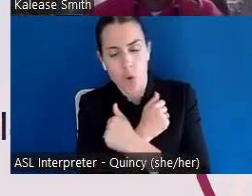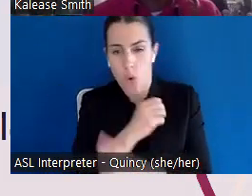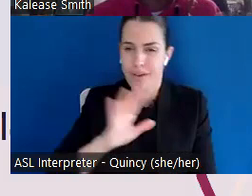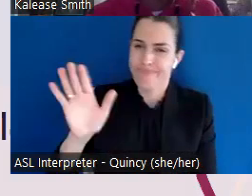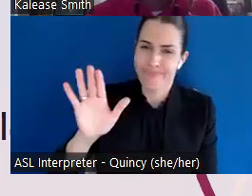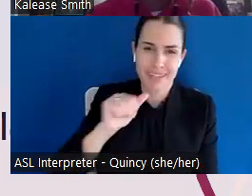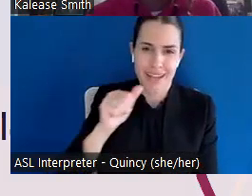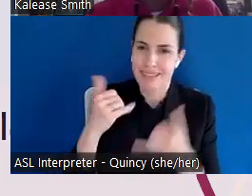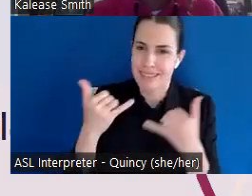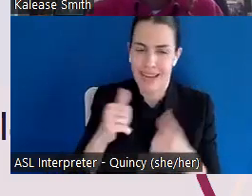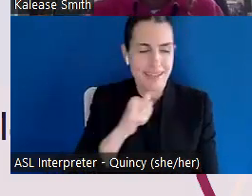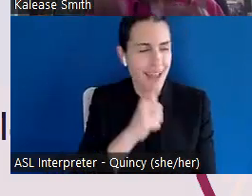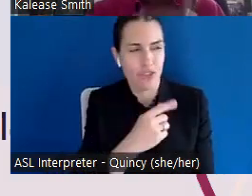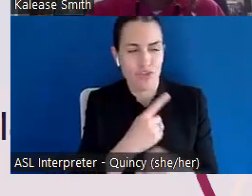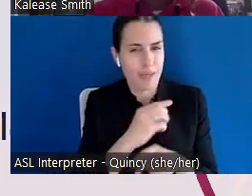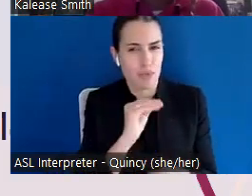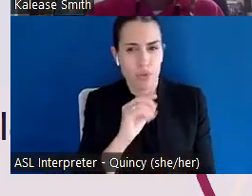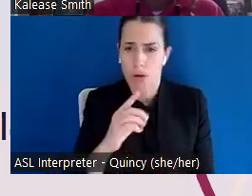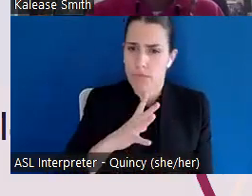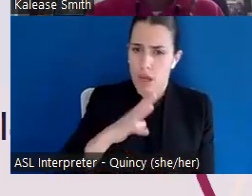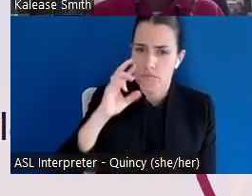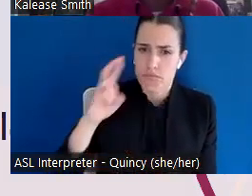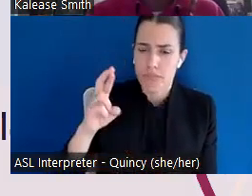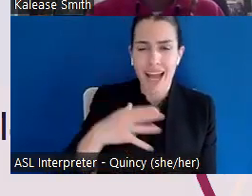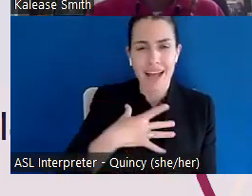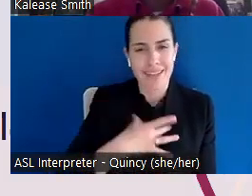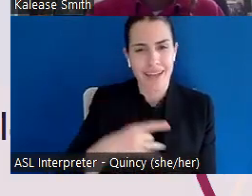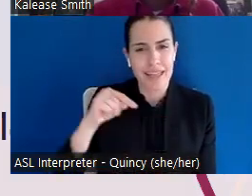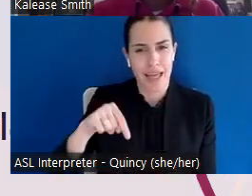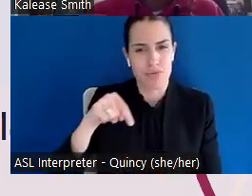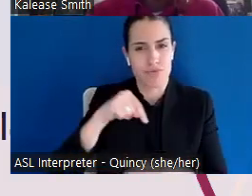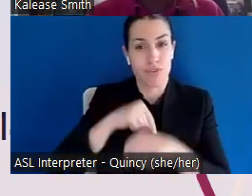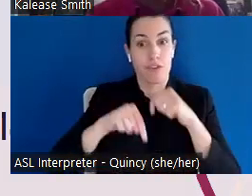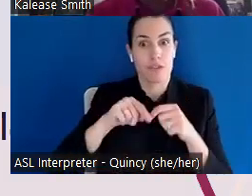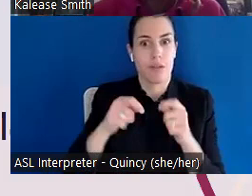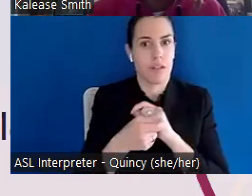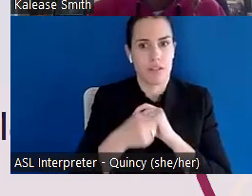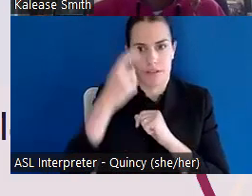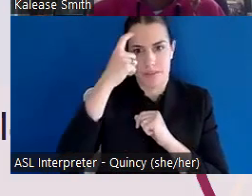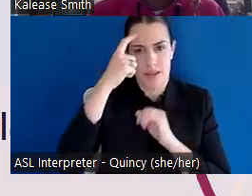today. I'm not in the mood. So I like that term, that it can be taken back.